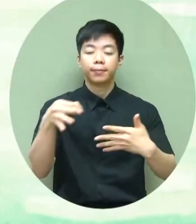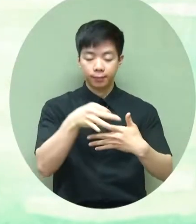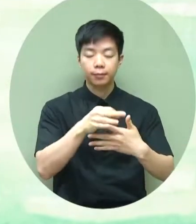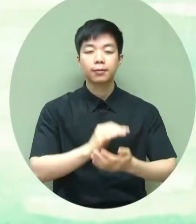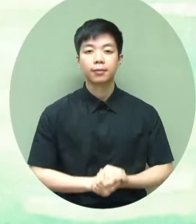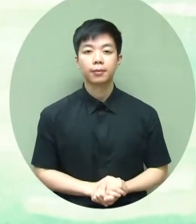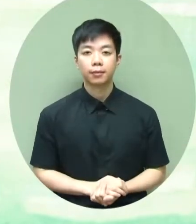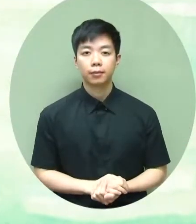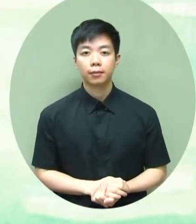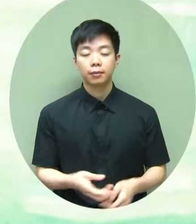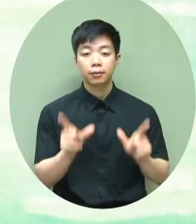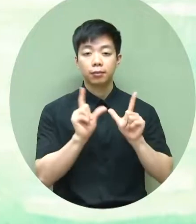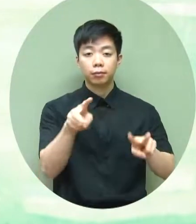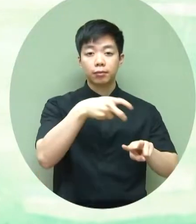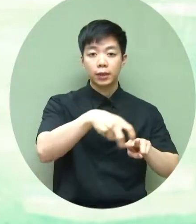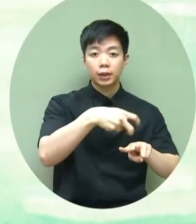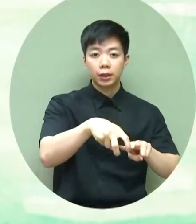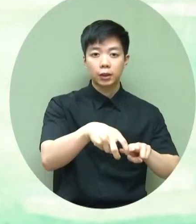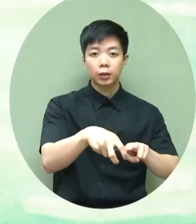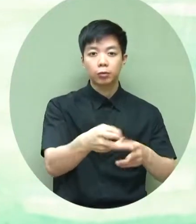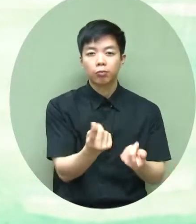the shuttle services at